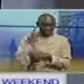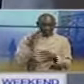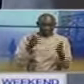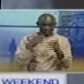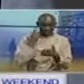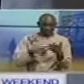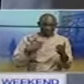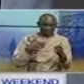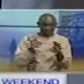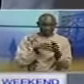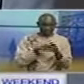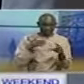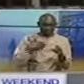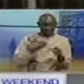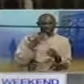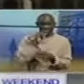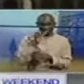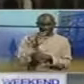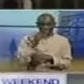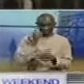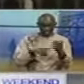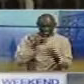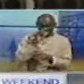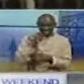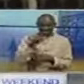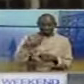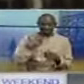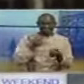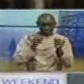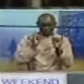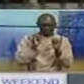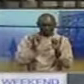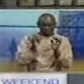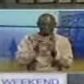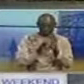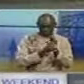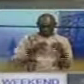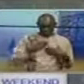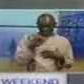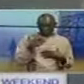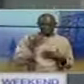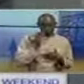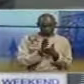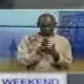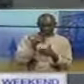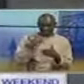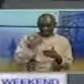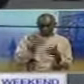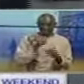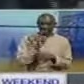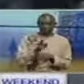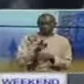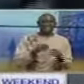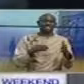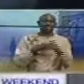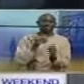summoned members of the Judicial Service Commission, JSC, being an independent constitutional body, decided to snub the summonses not